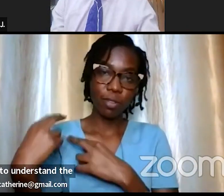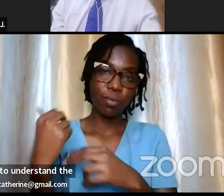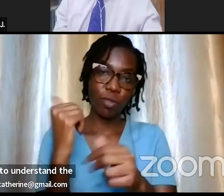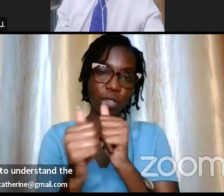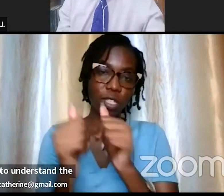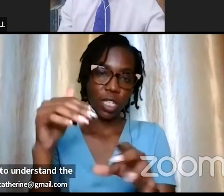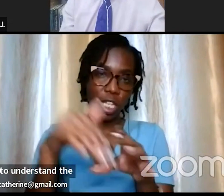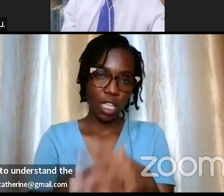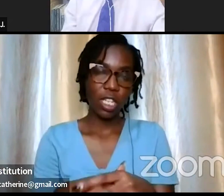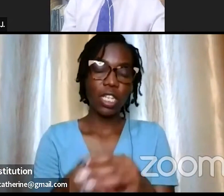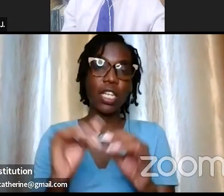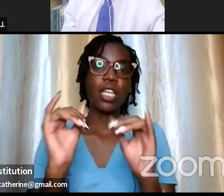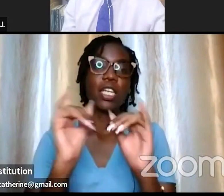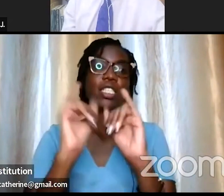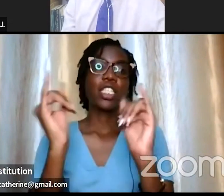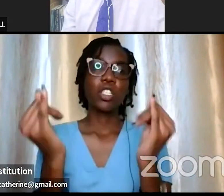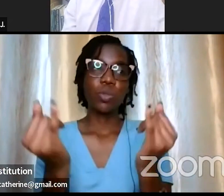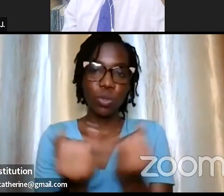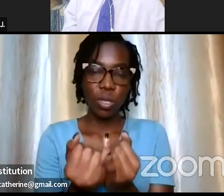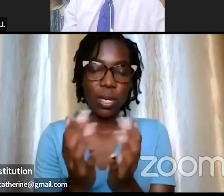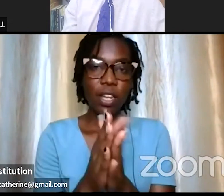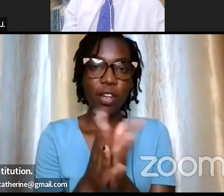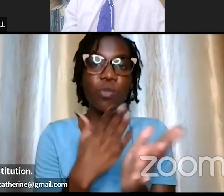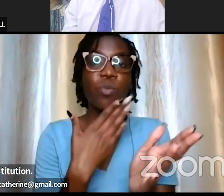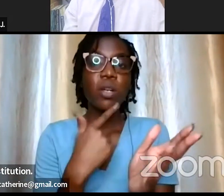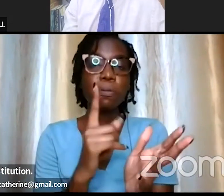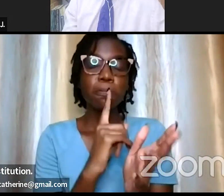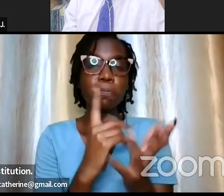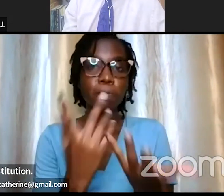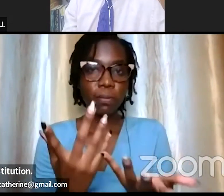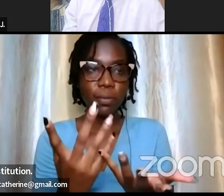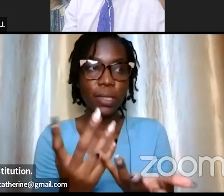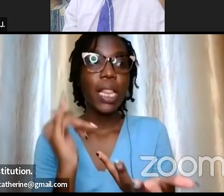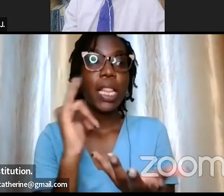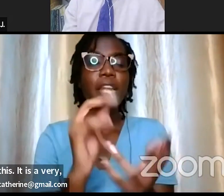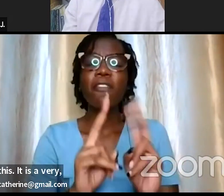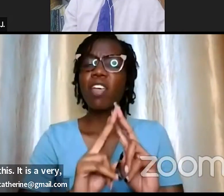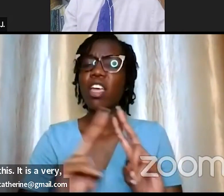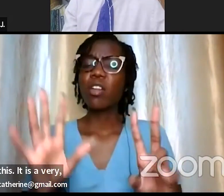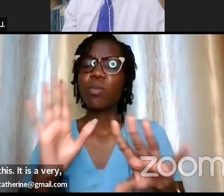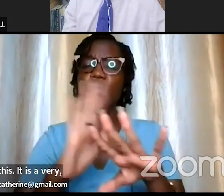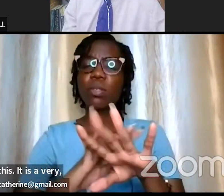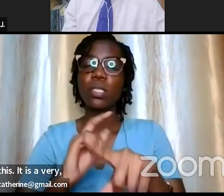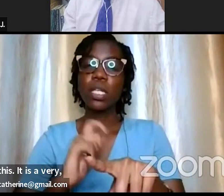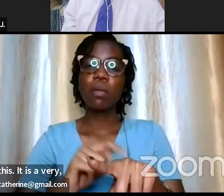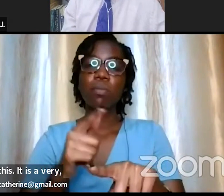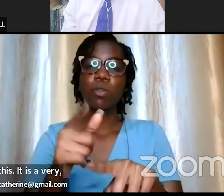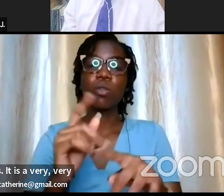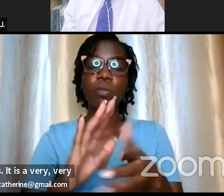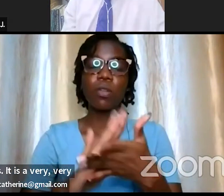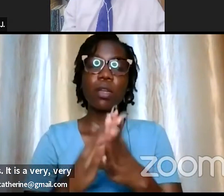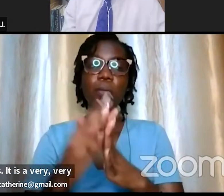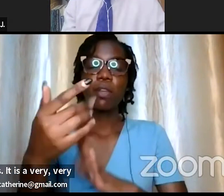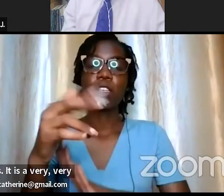institutions. And I want to just say this. It is a very, very good time to be HR in the world right now. COVID